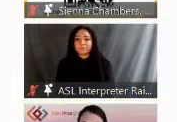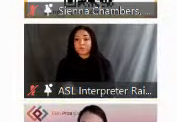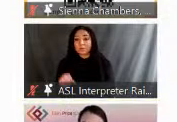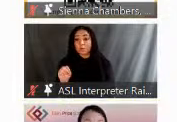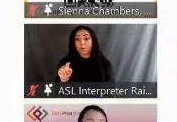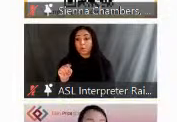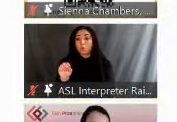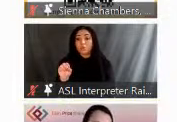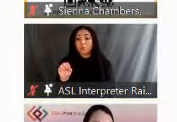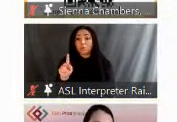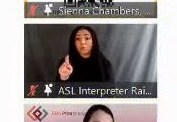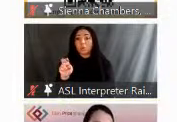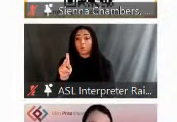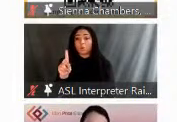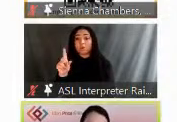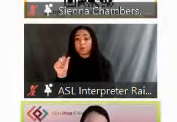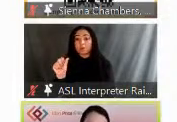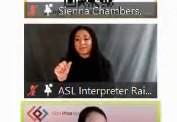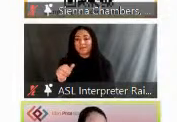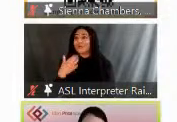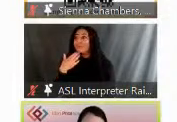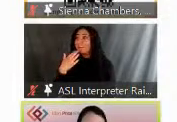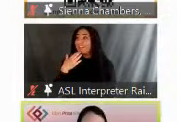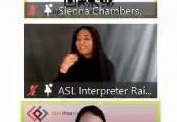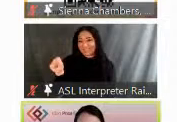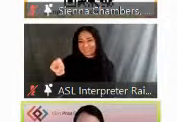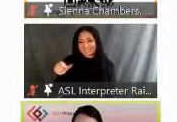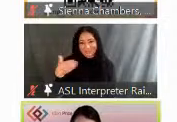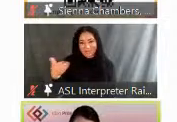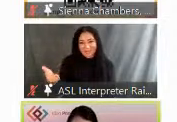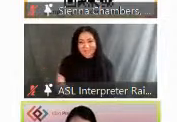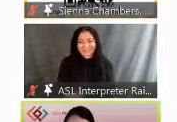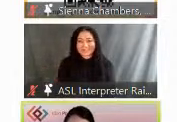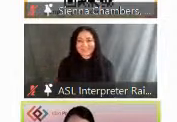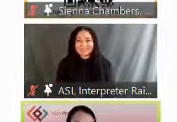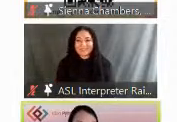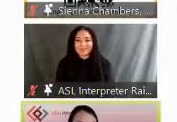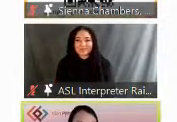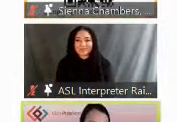Otokonda. Oh, thank you, Otokonda. Yes, go ahead.